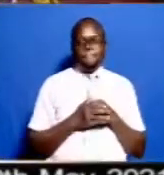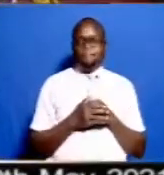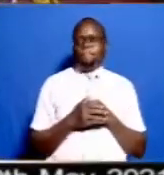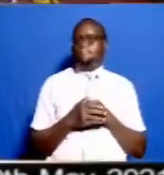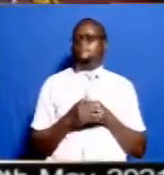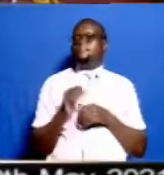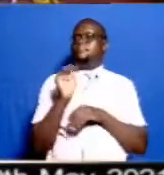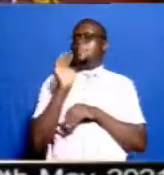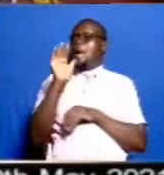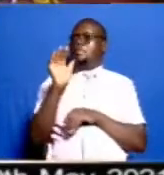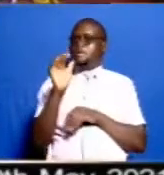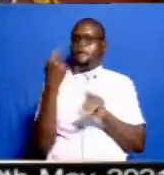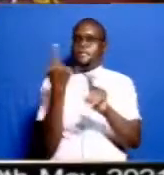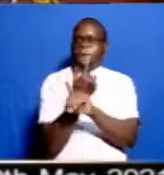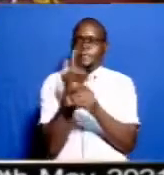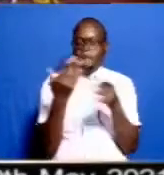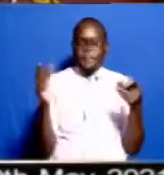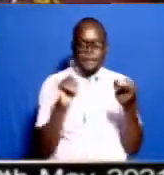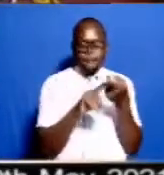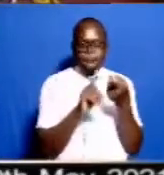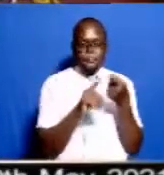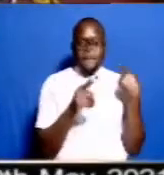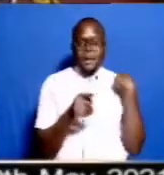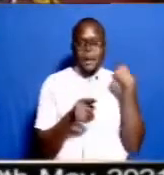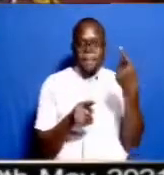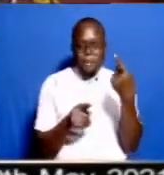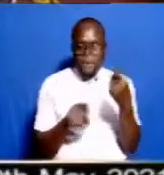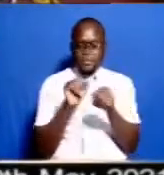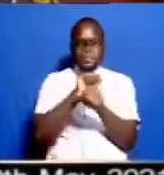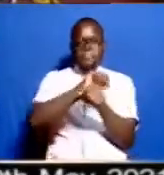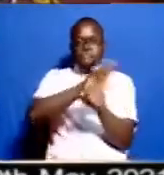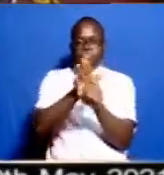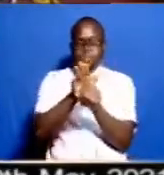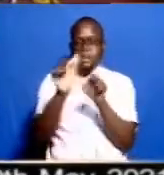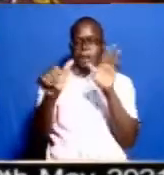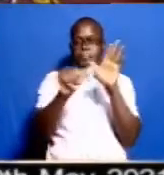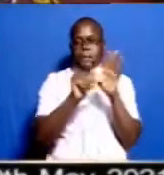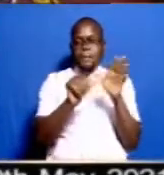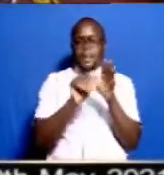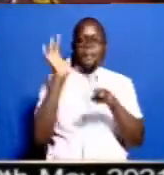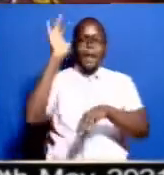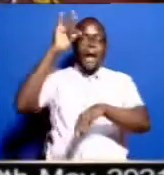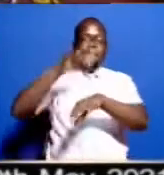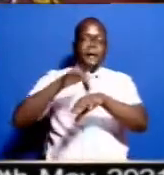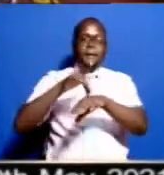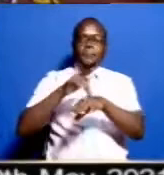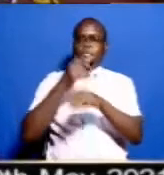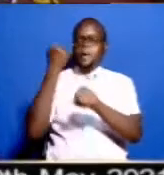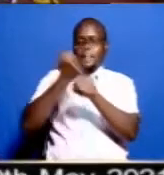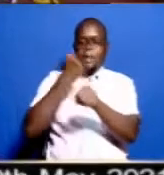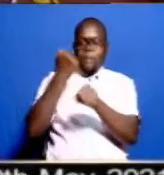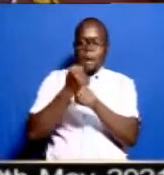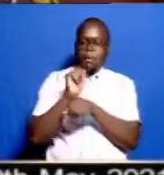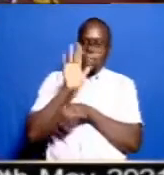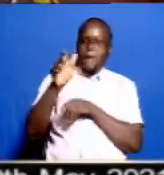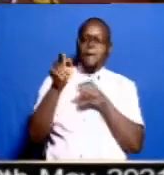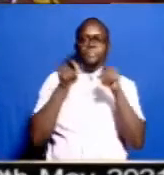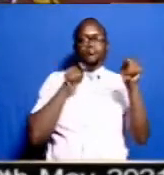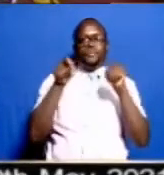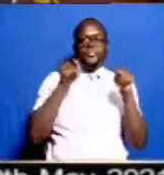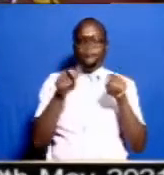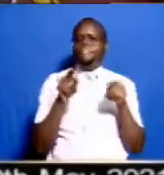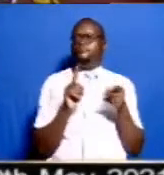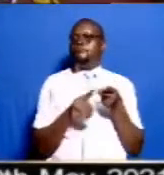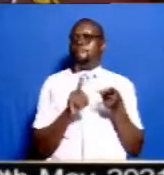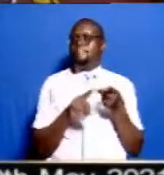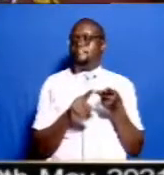citing the following grounds. Number one, the COVID-19 pandemic affected the operations of the airline